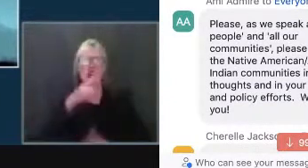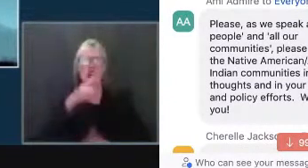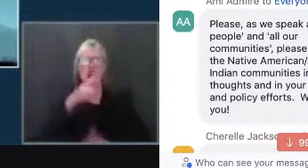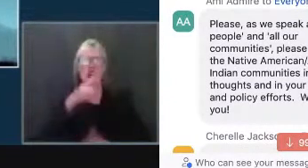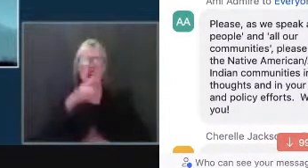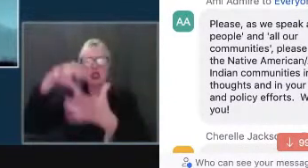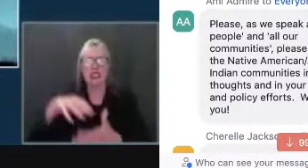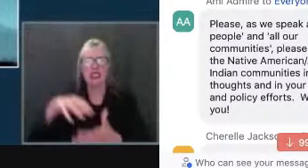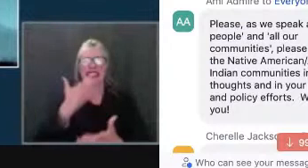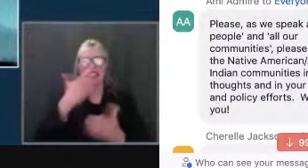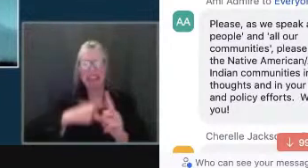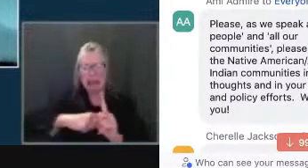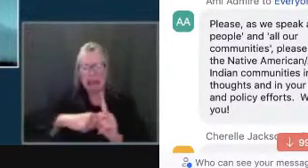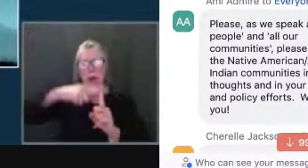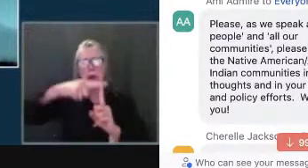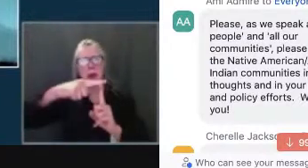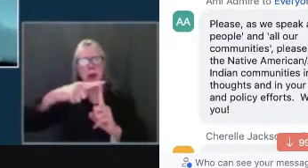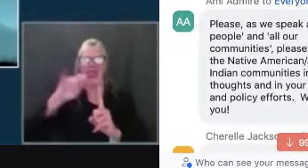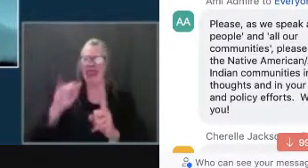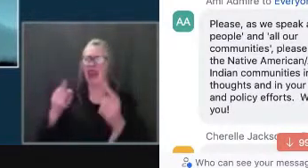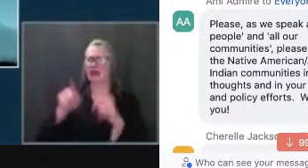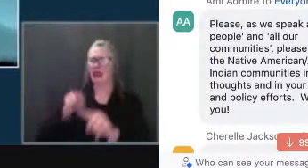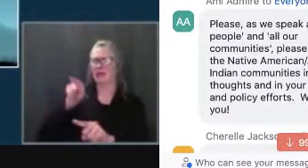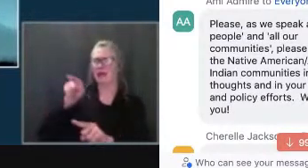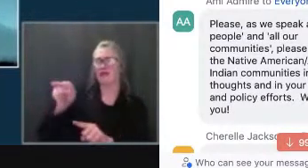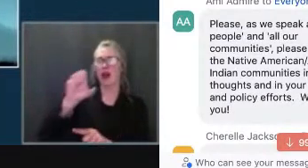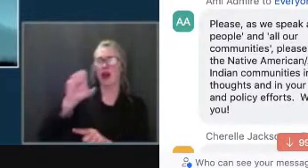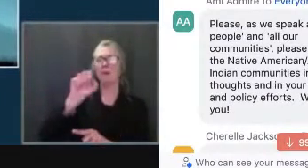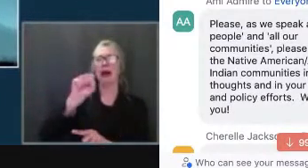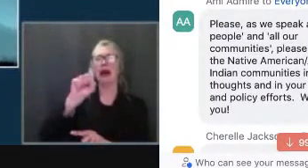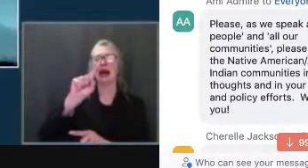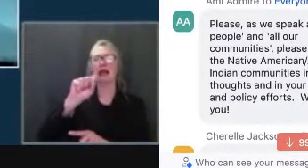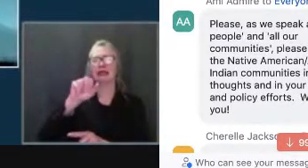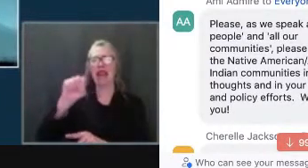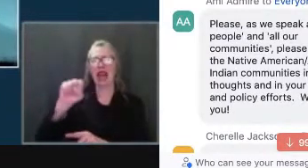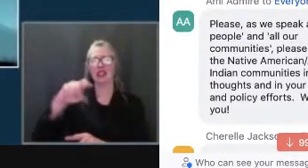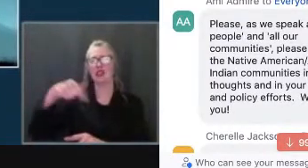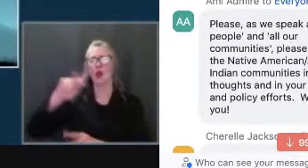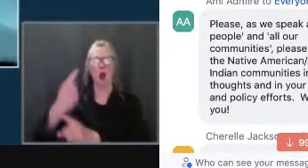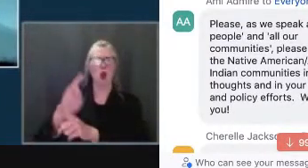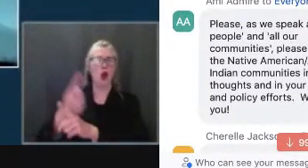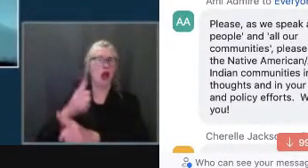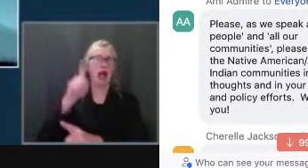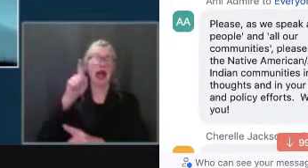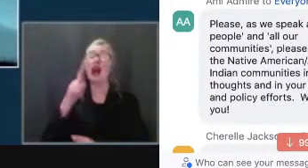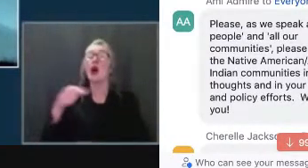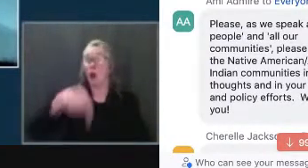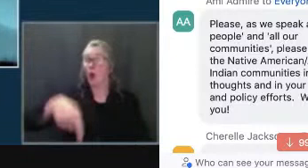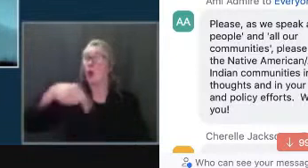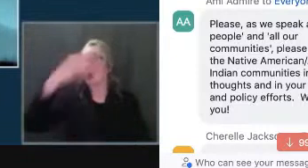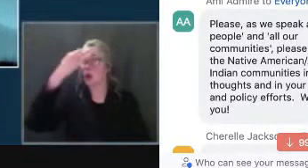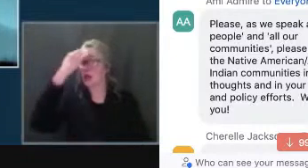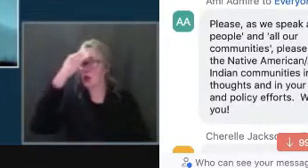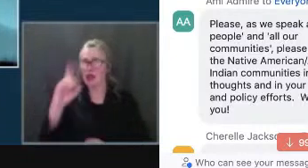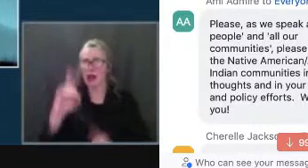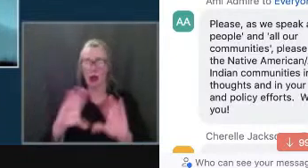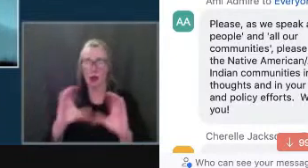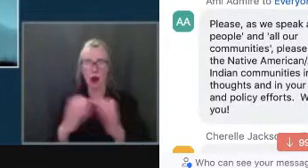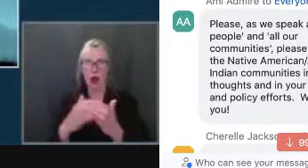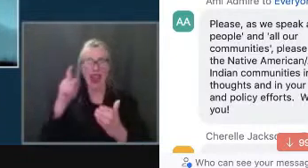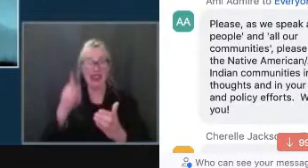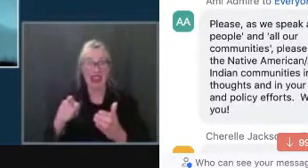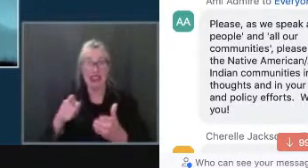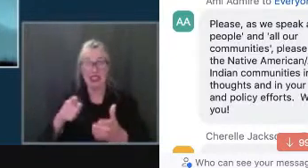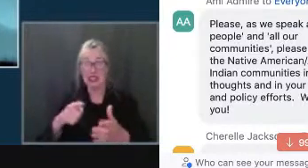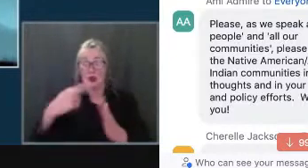given us. This is a party that knows that we have to disrupt politics as usual collectively. That's our